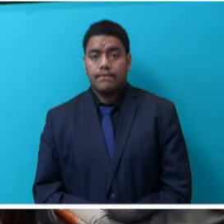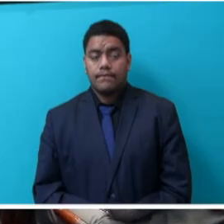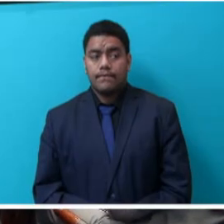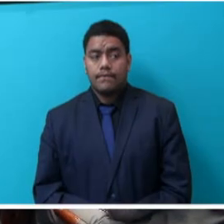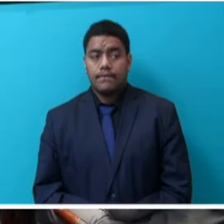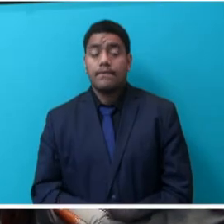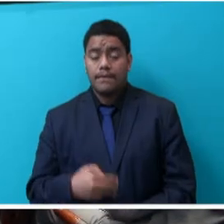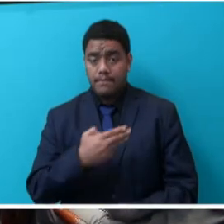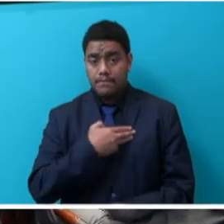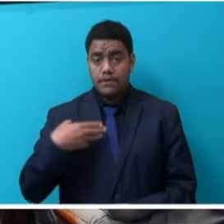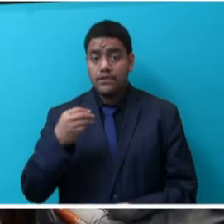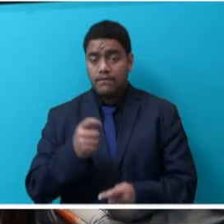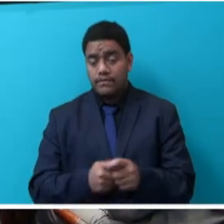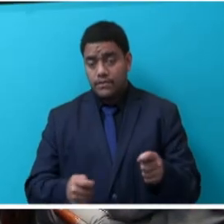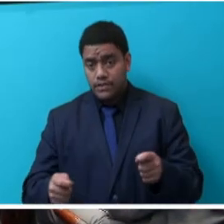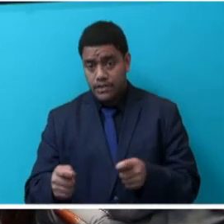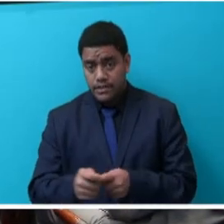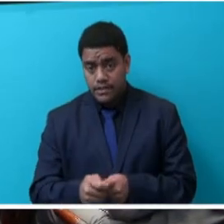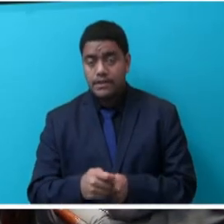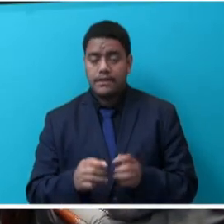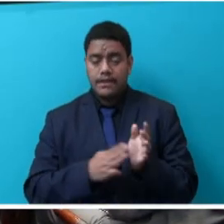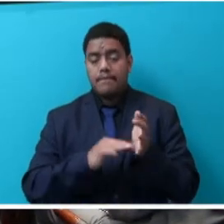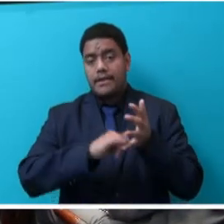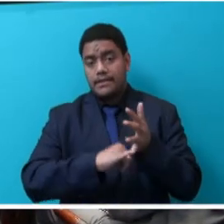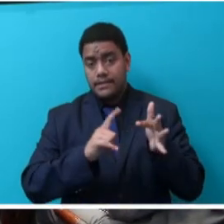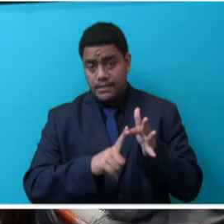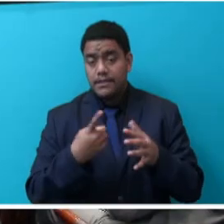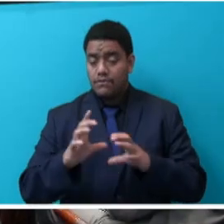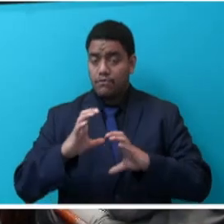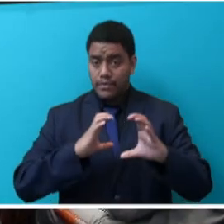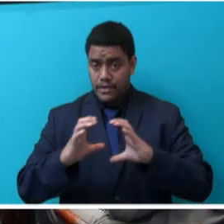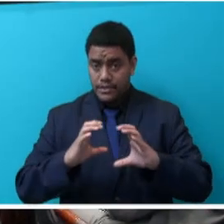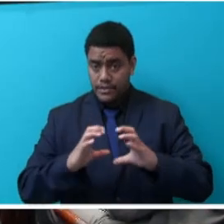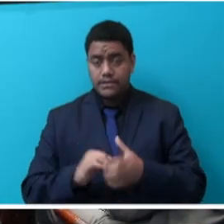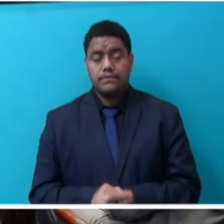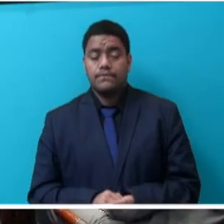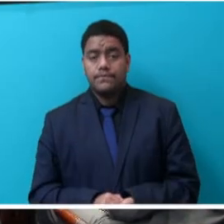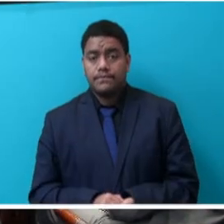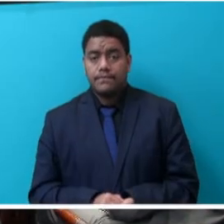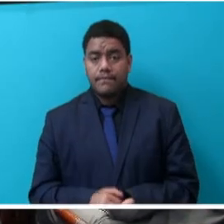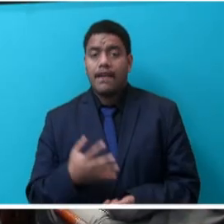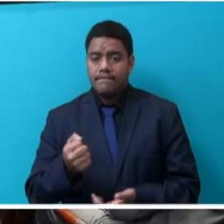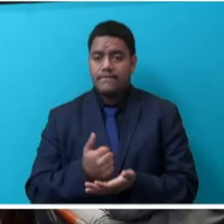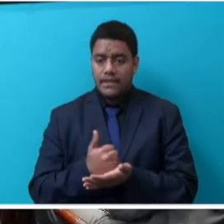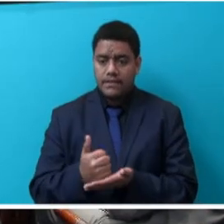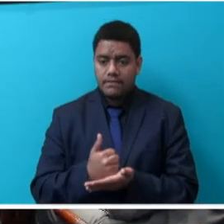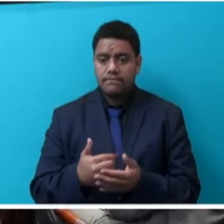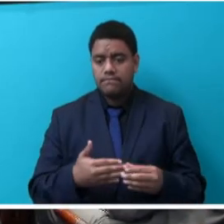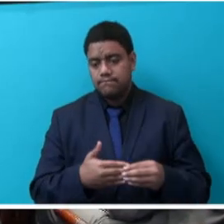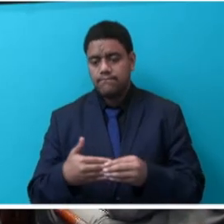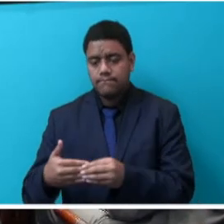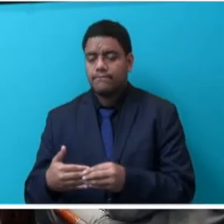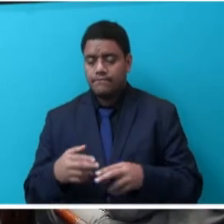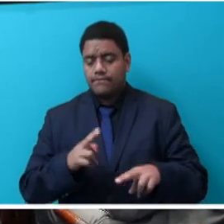Ministry of Trade, Cooperative, MSME and Communications has been actively leading Fiji's participation